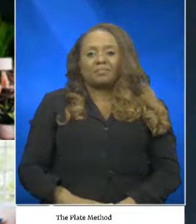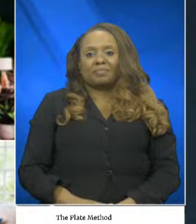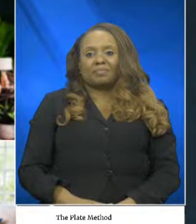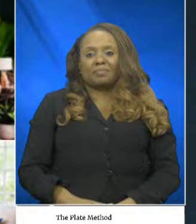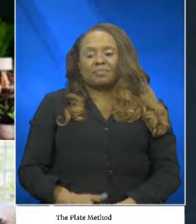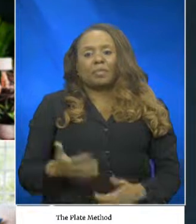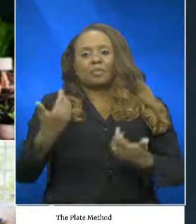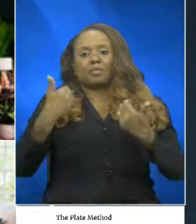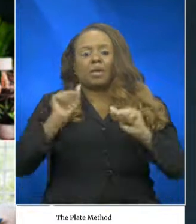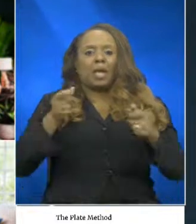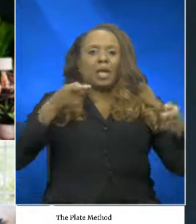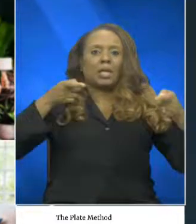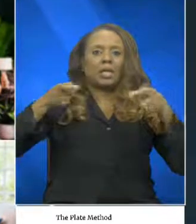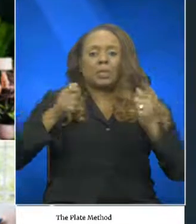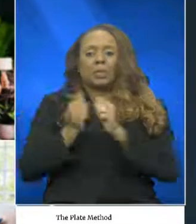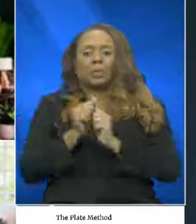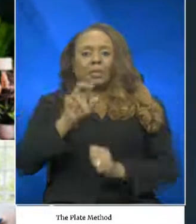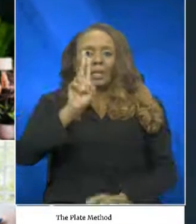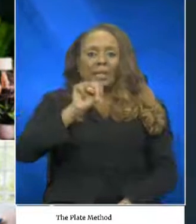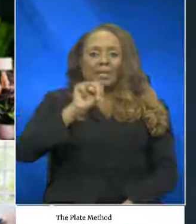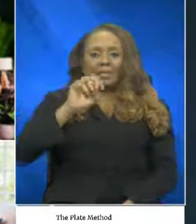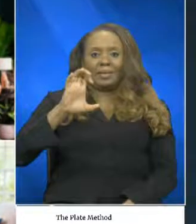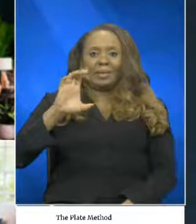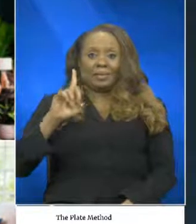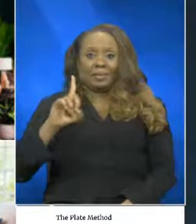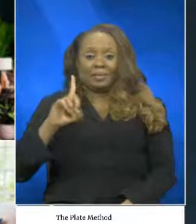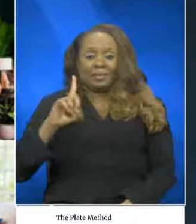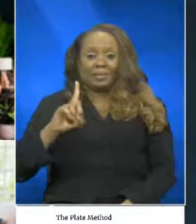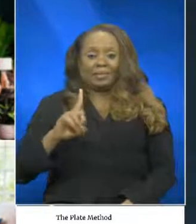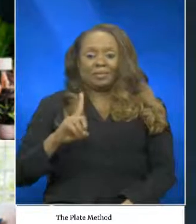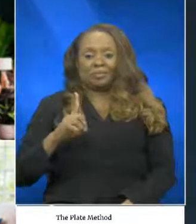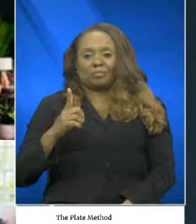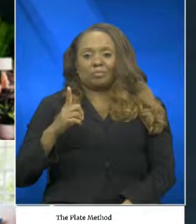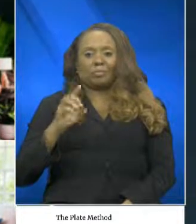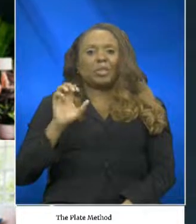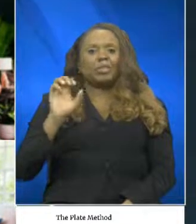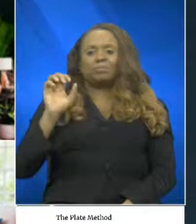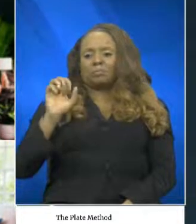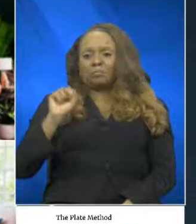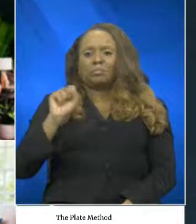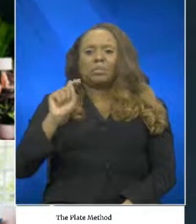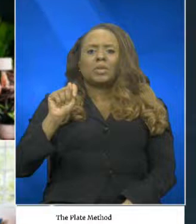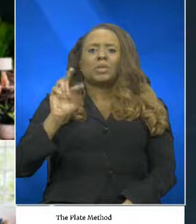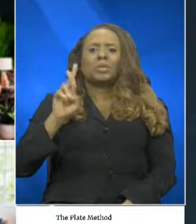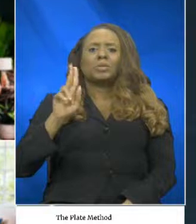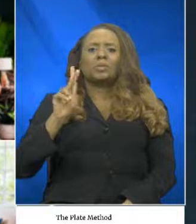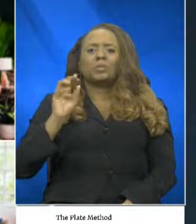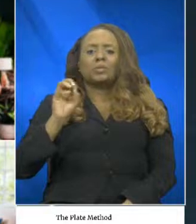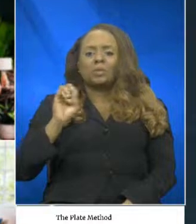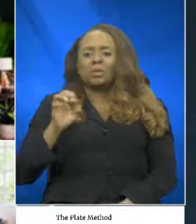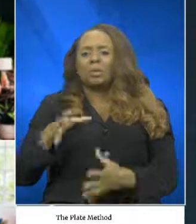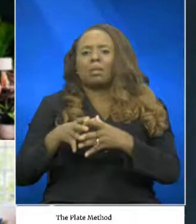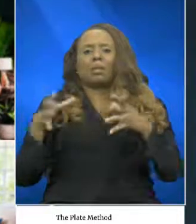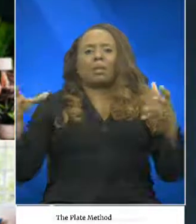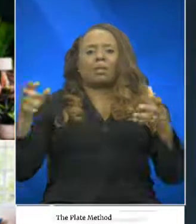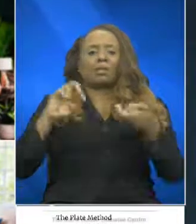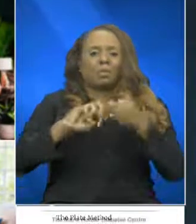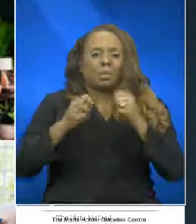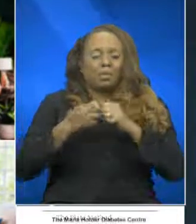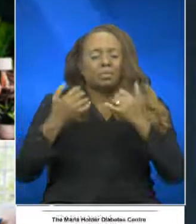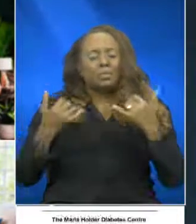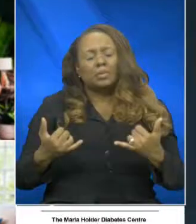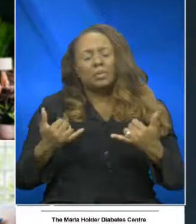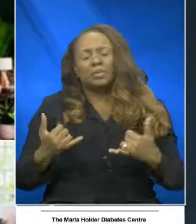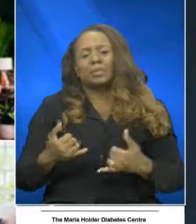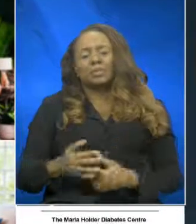grappling with the issue of NCDs. Strokes are certainly creating a lot of problems within our country,